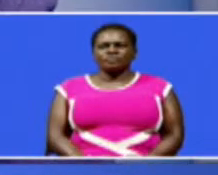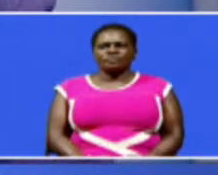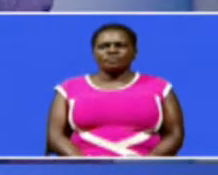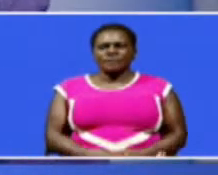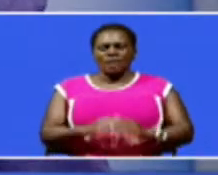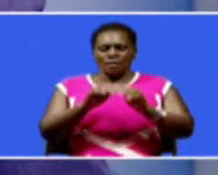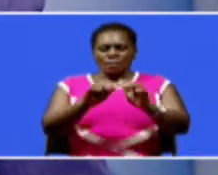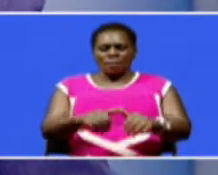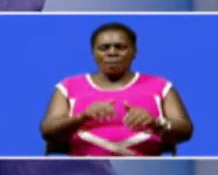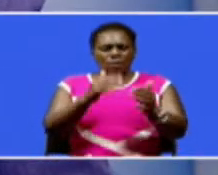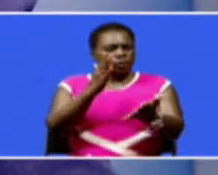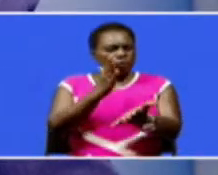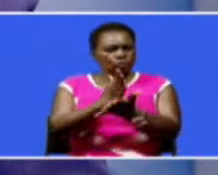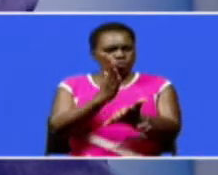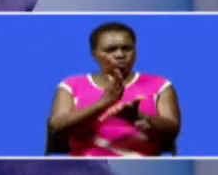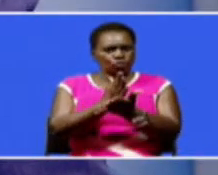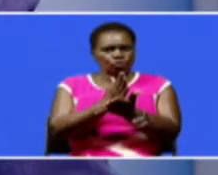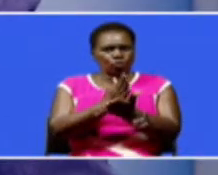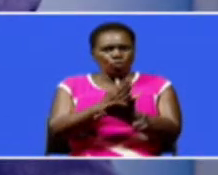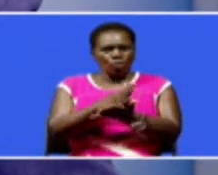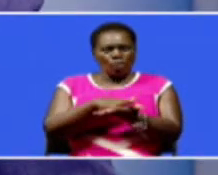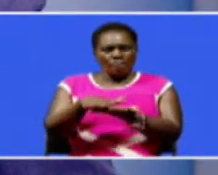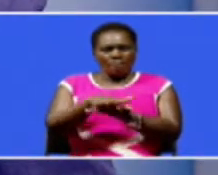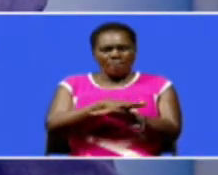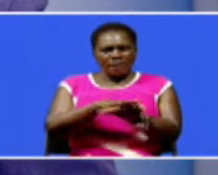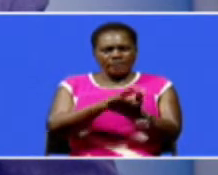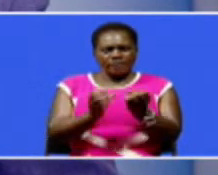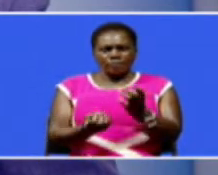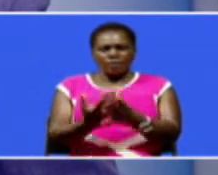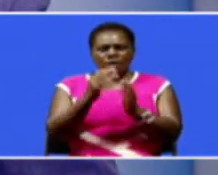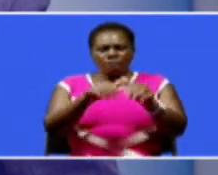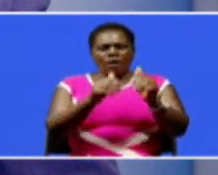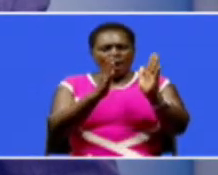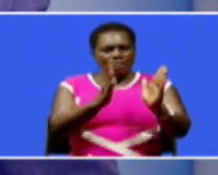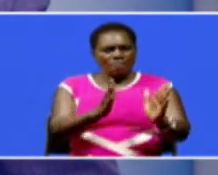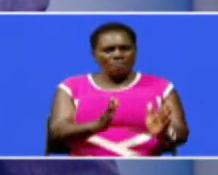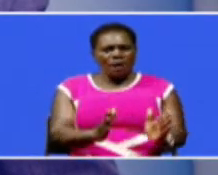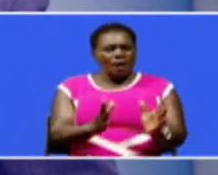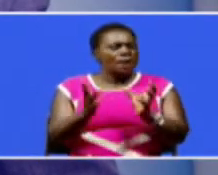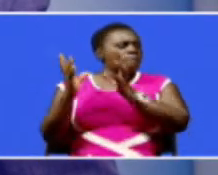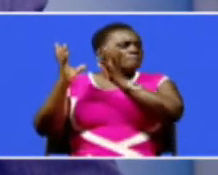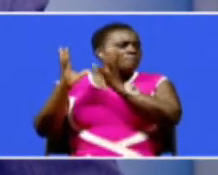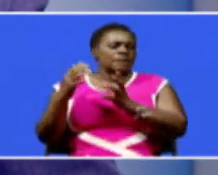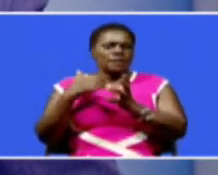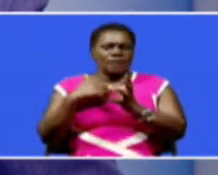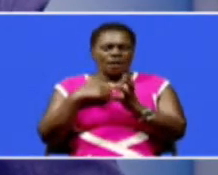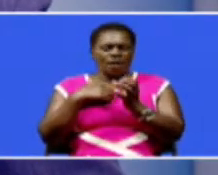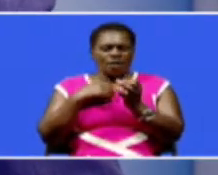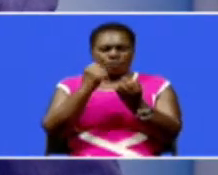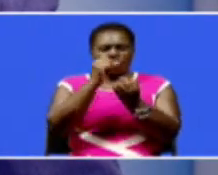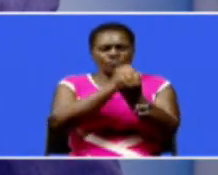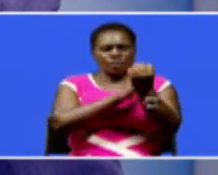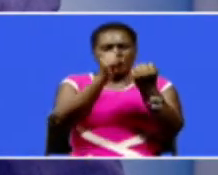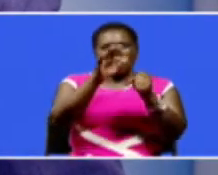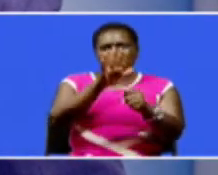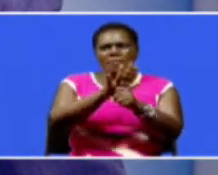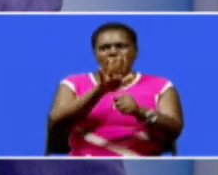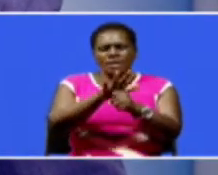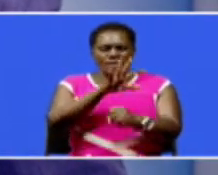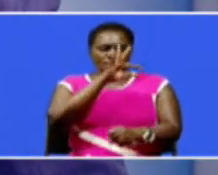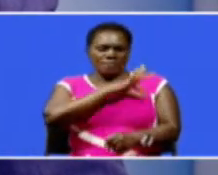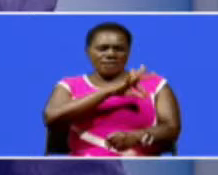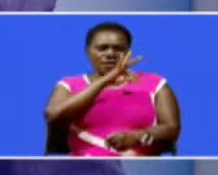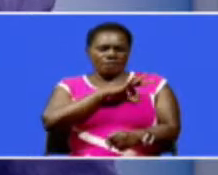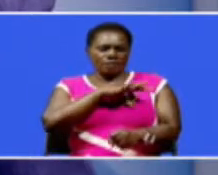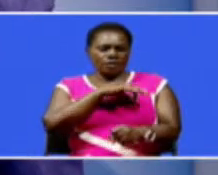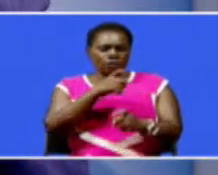Now to farming. Despite being the primary producer, the Kenyan farmer continues to carry the burden of production, with majority of the benefits